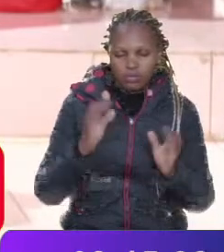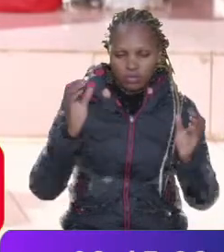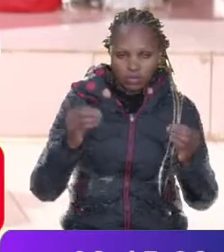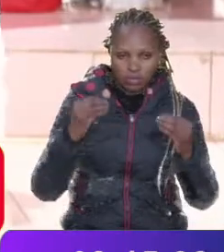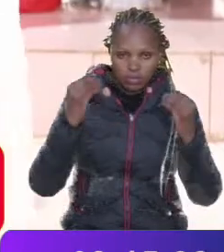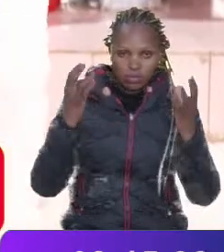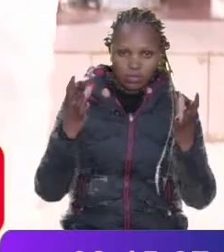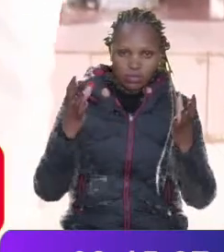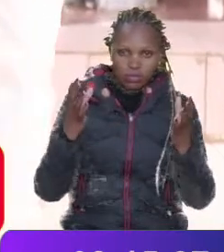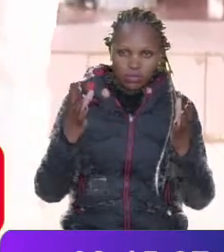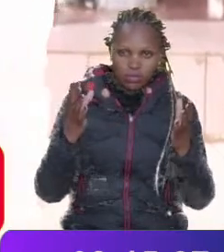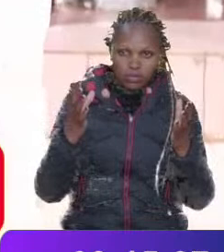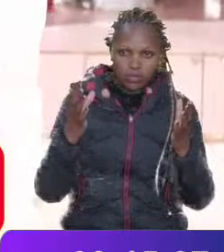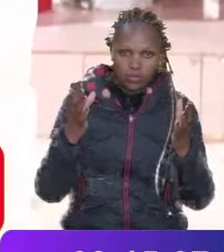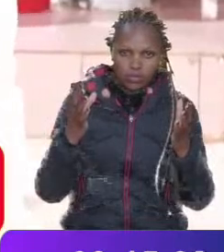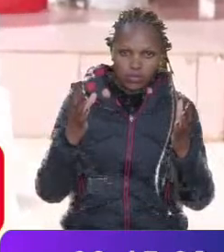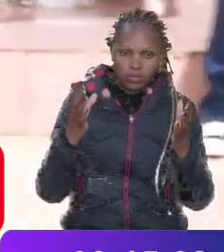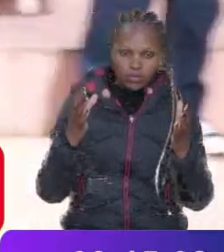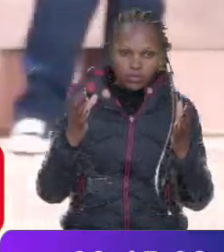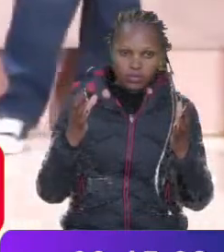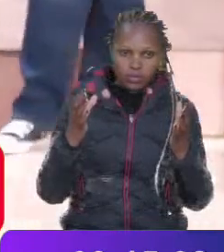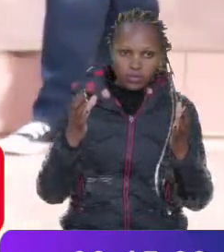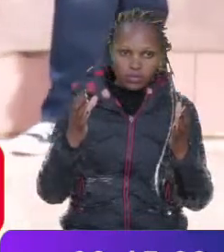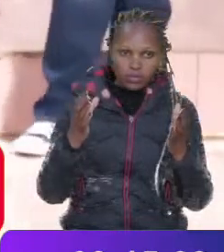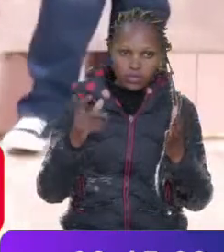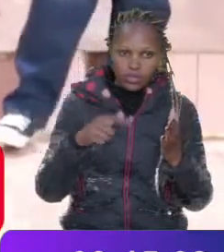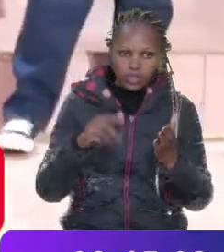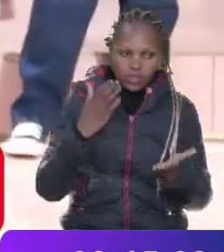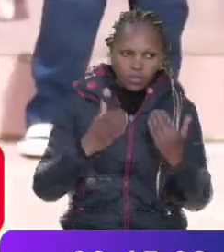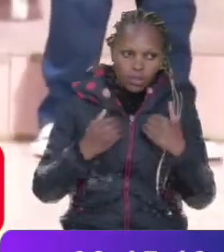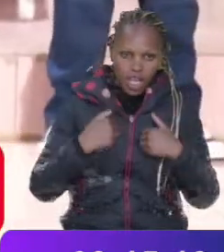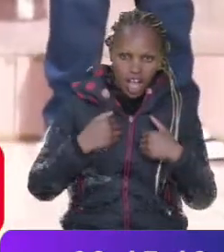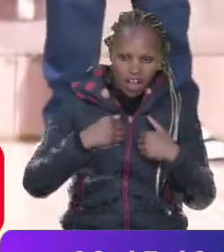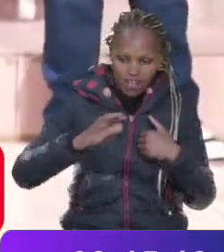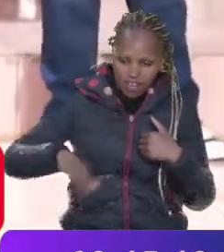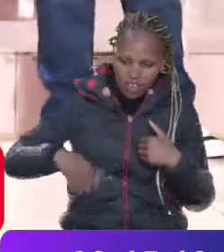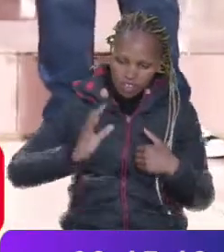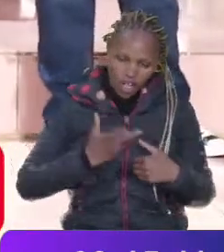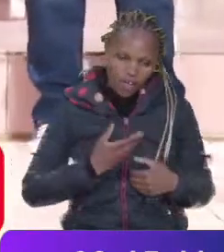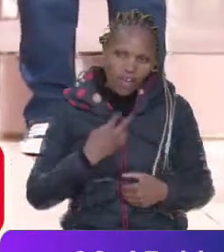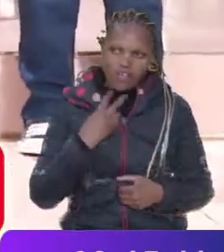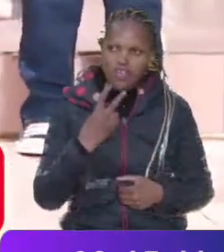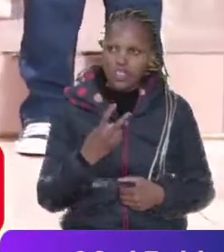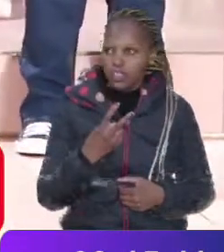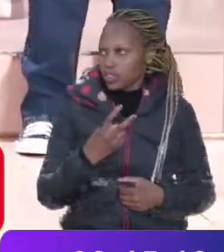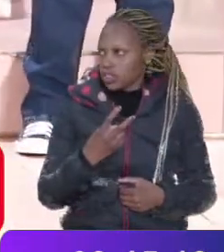Hallelujah. We pray for more grace. We may have lost our voices,